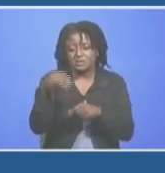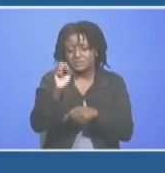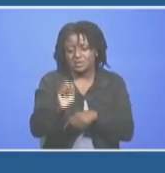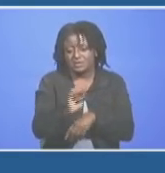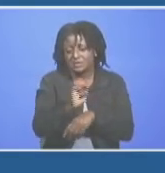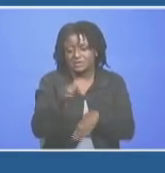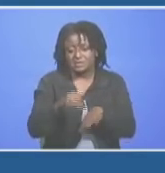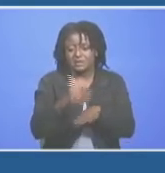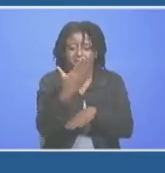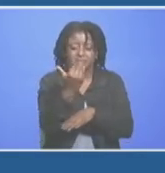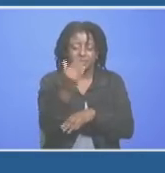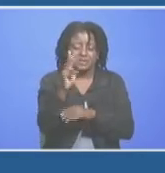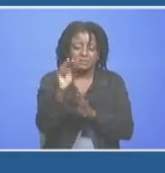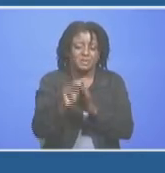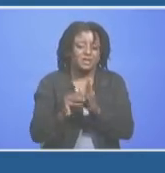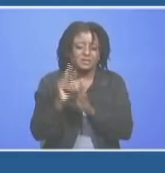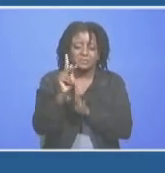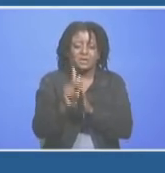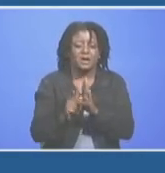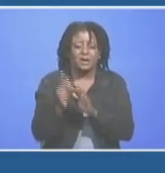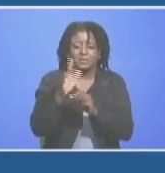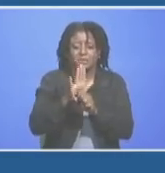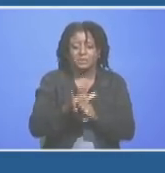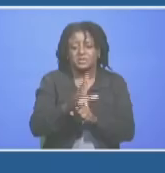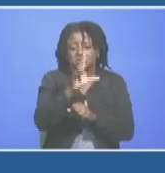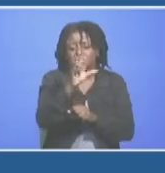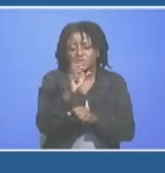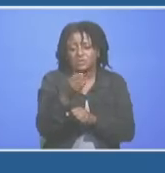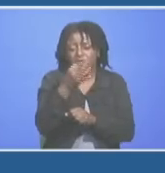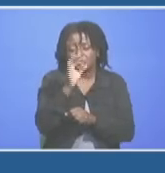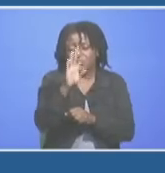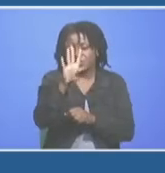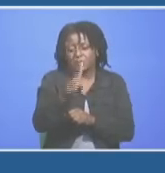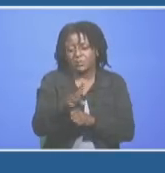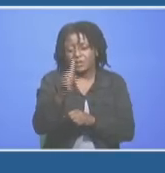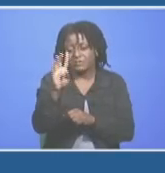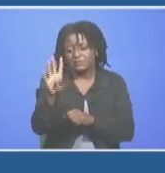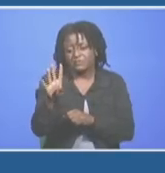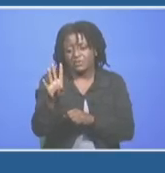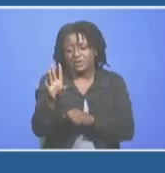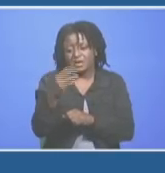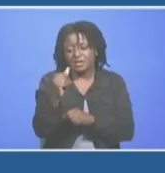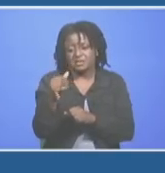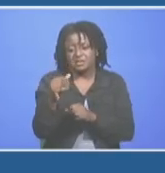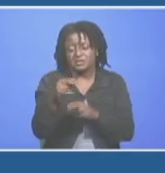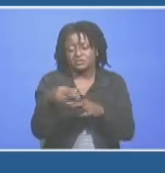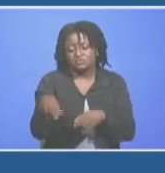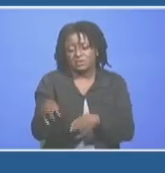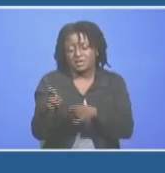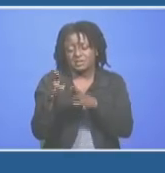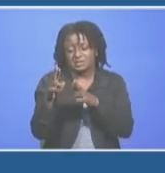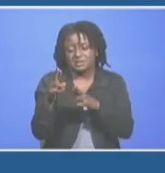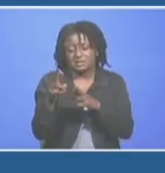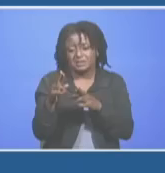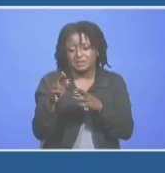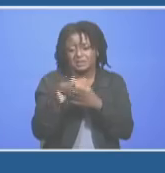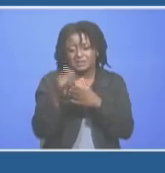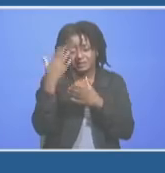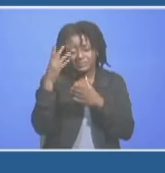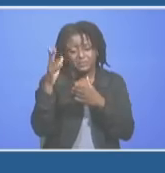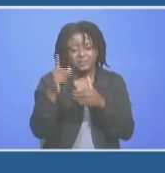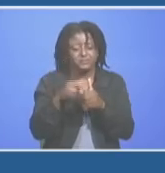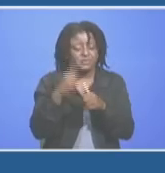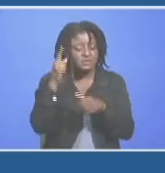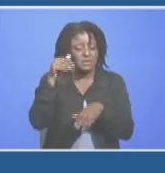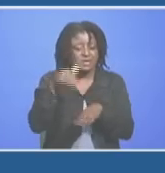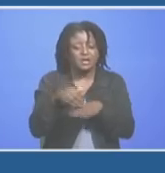miles per hour. Your barometric pressure 1,018.4 millibars. That is 30.14 inches, and it is rising. That's going to do it for your